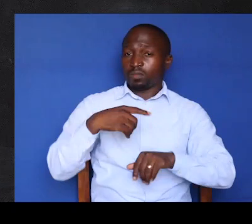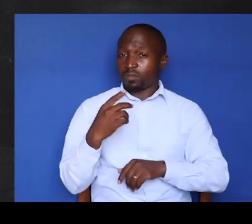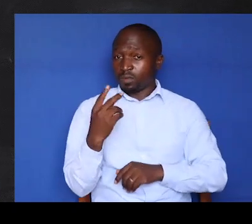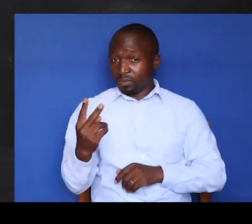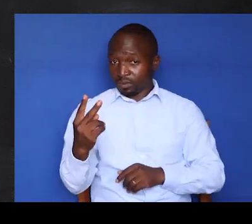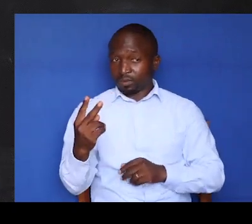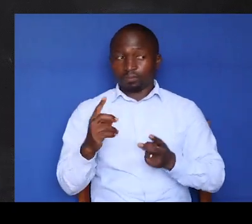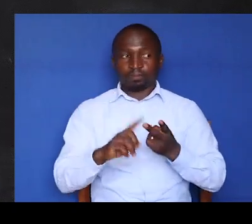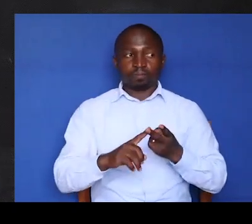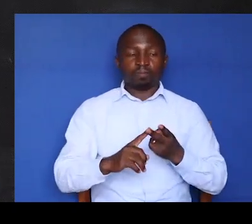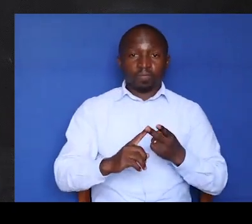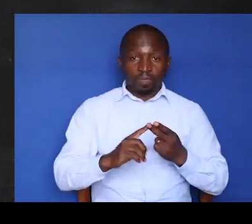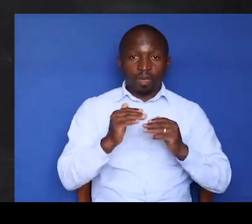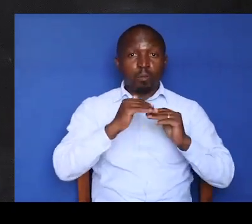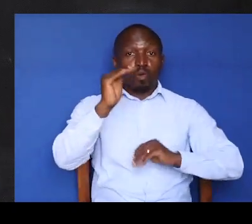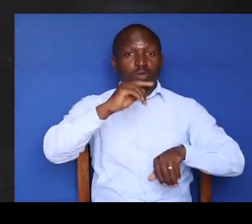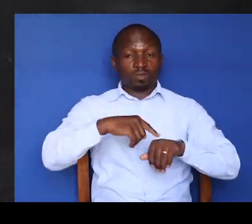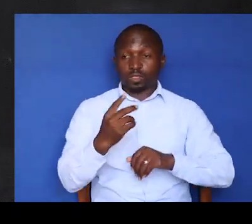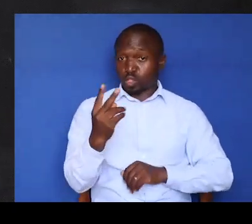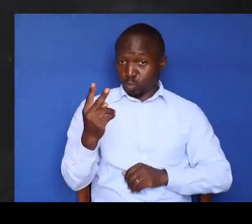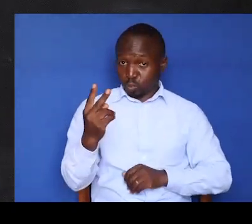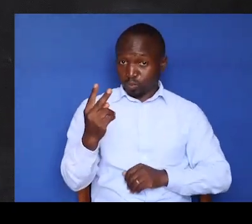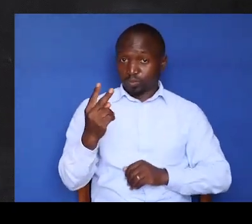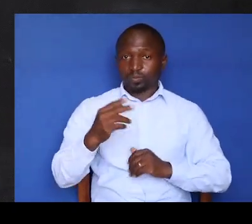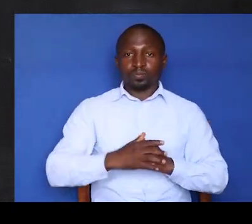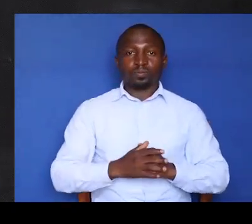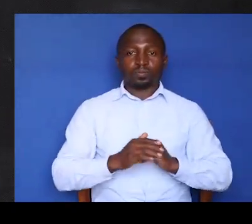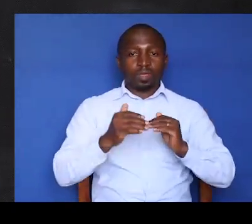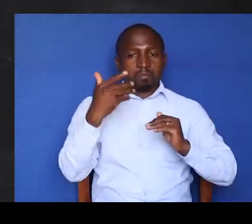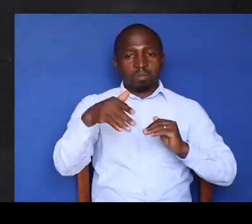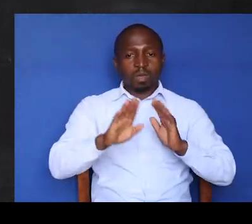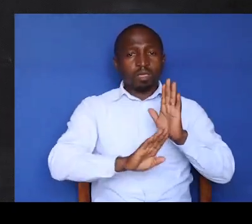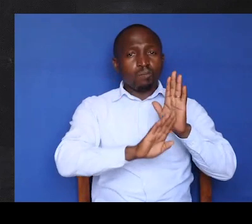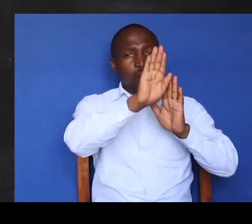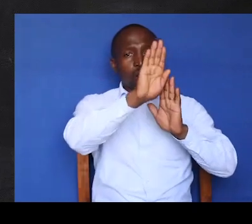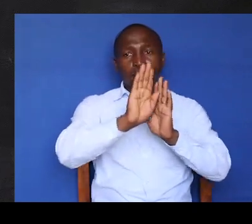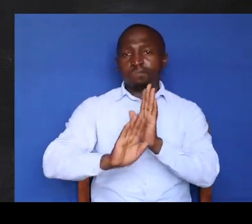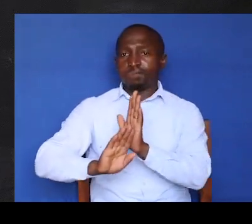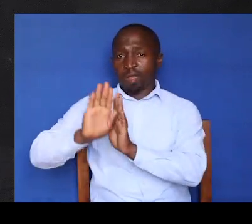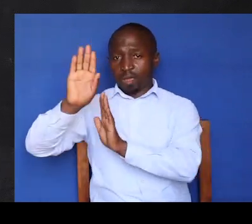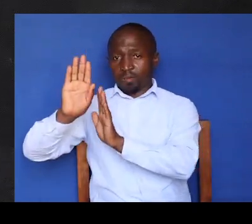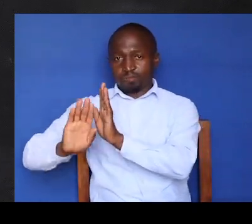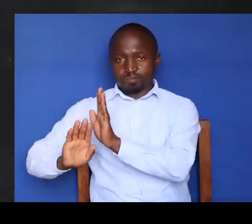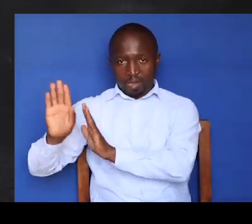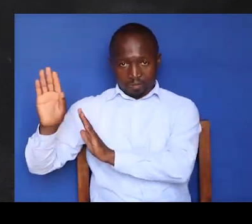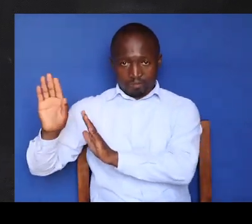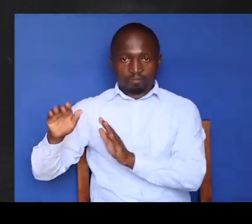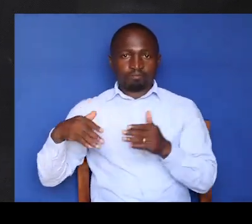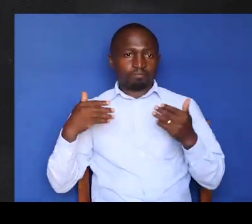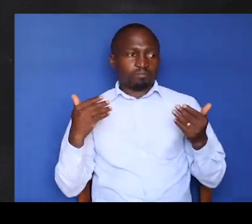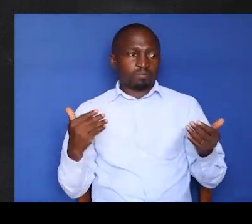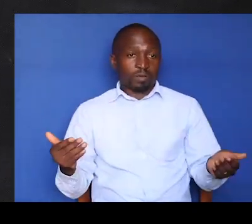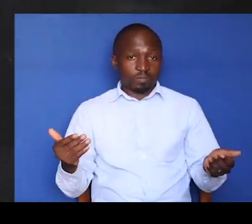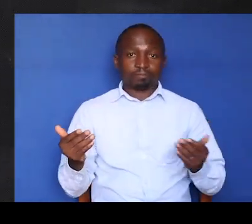more than 2 peaks of high water. So